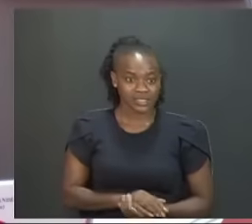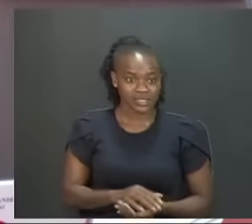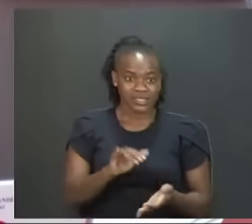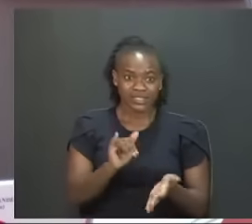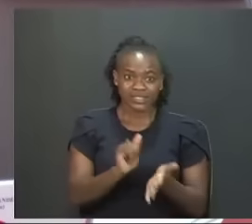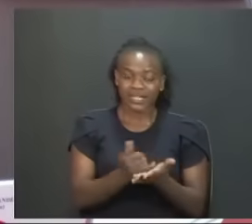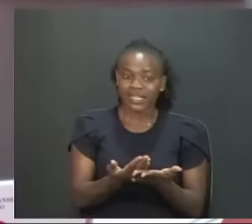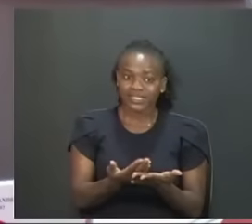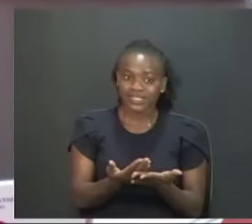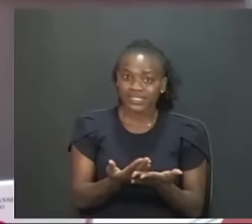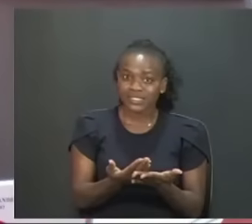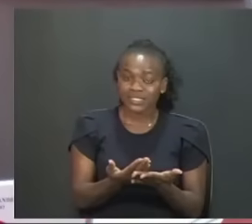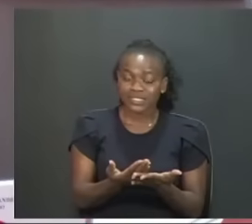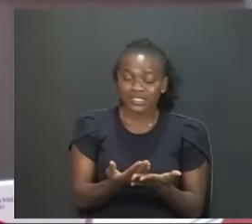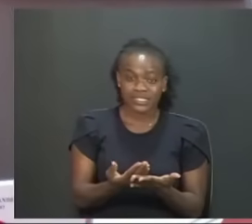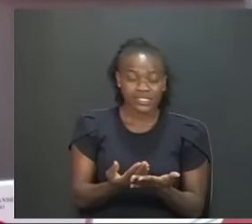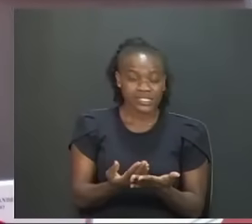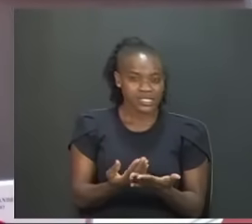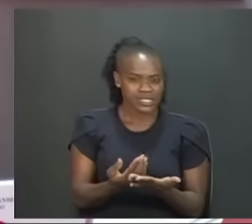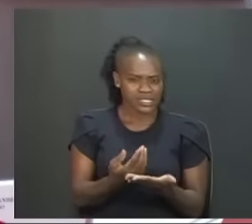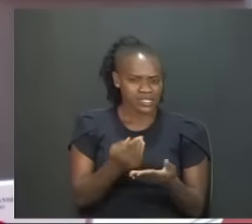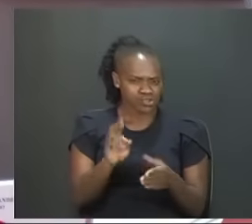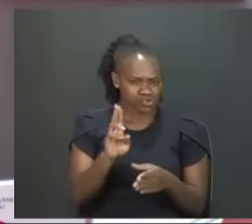it as a mere statement.